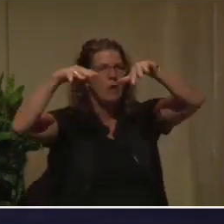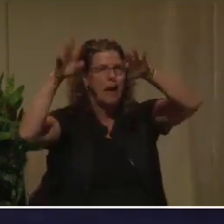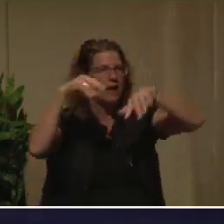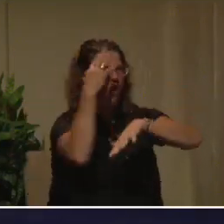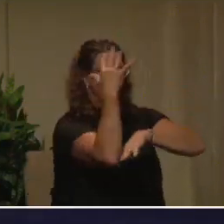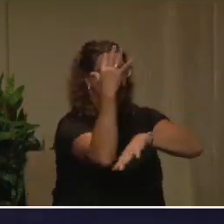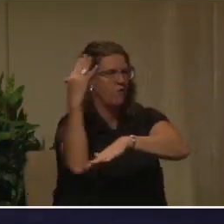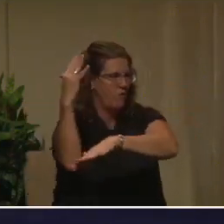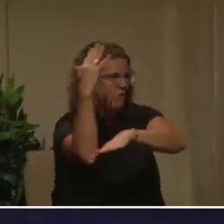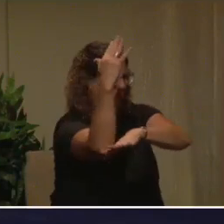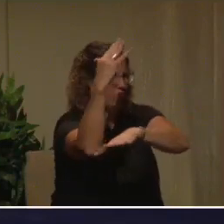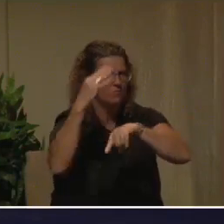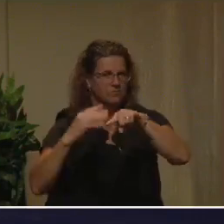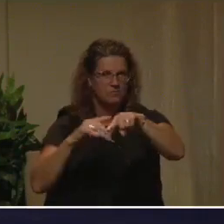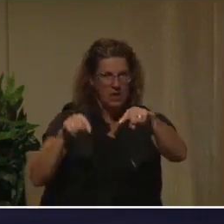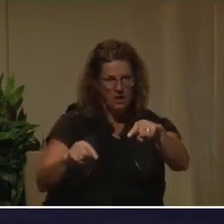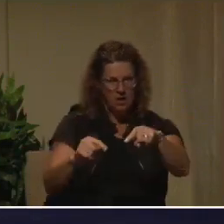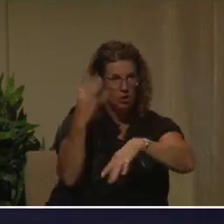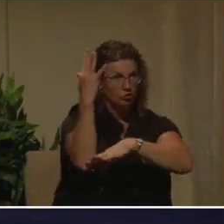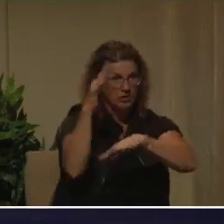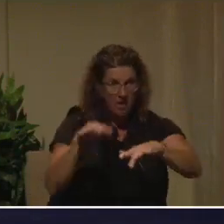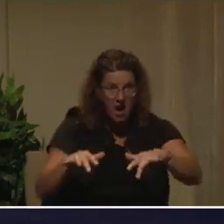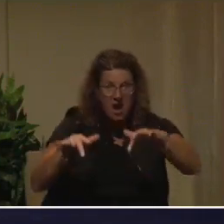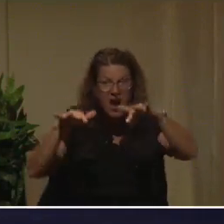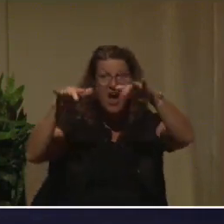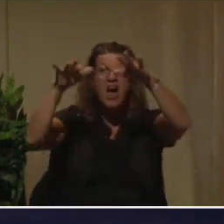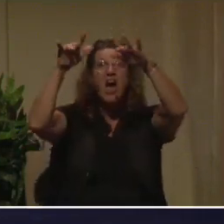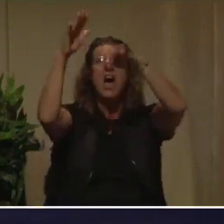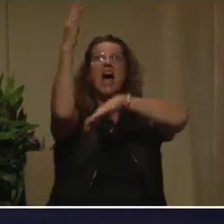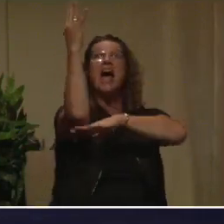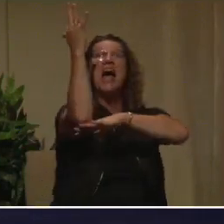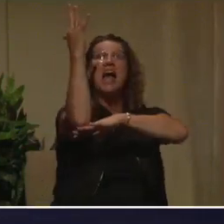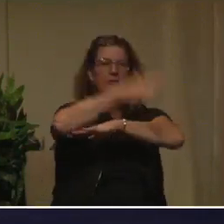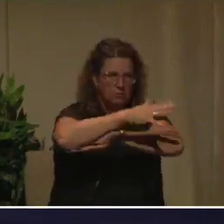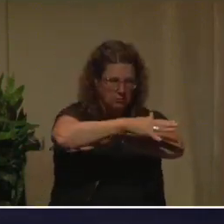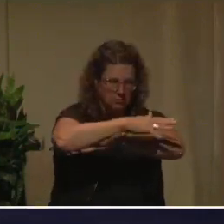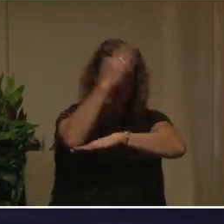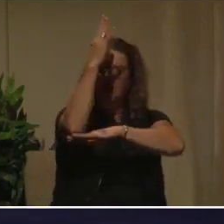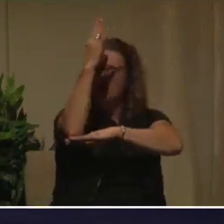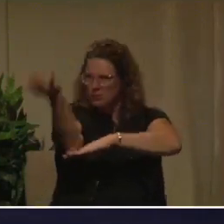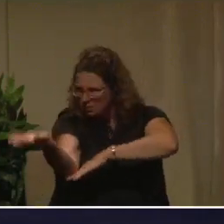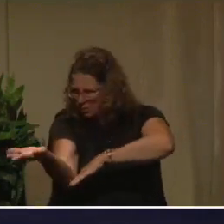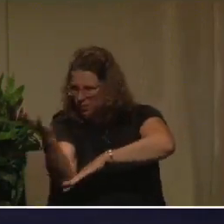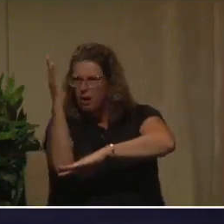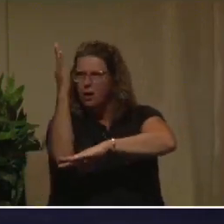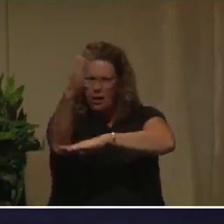reach maturity, and they would fall down. All their trees were falling down.